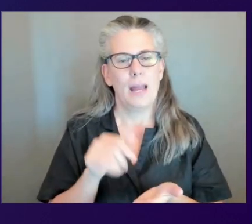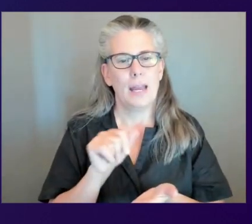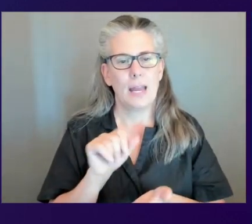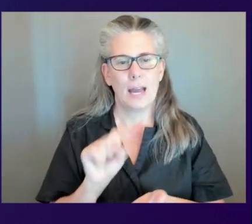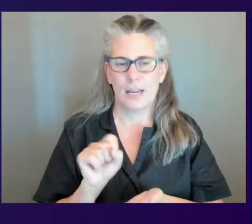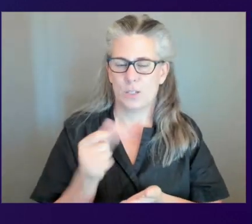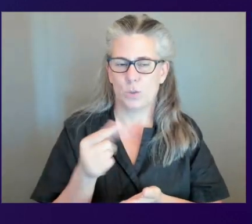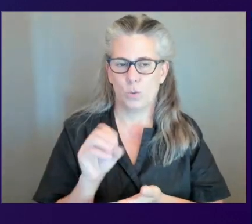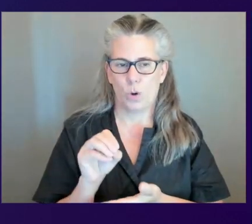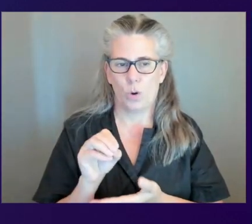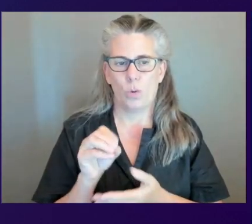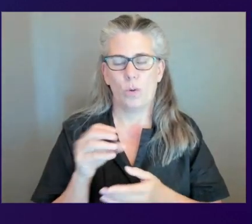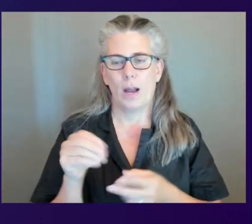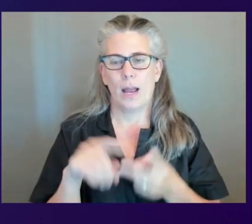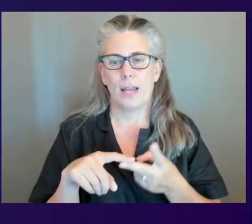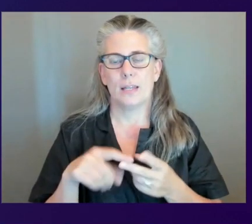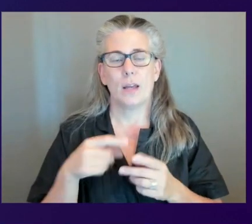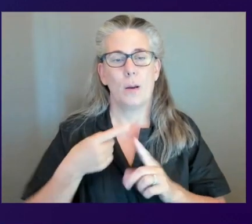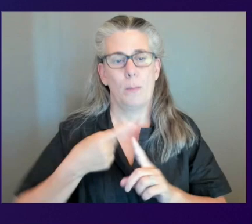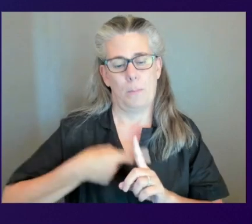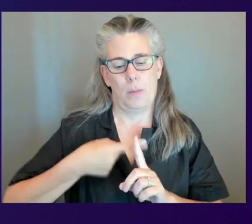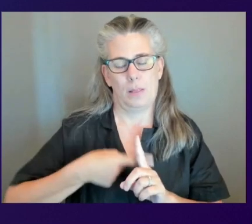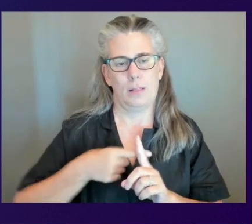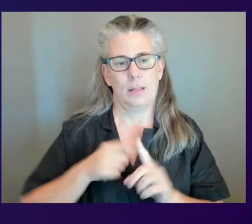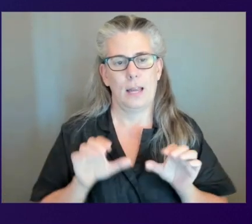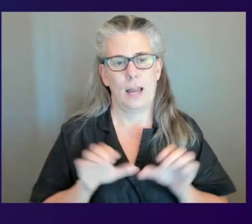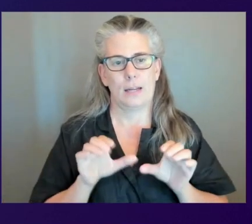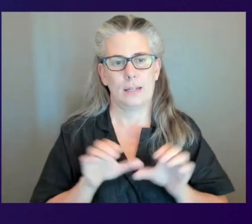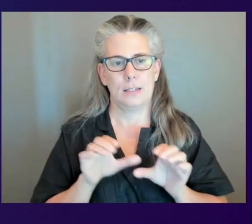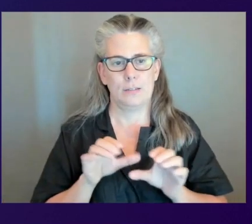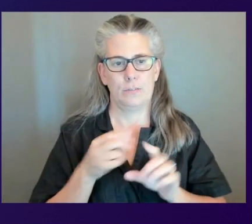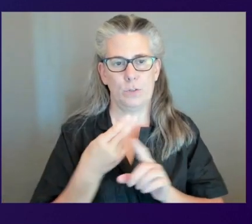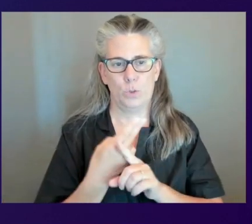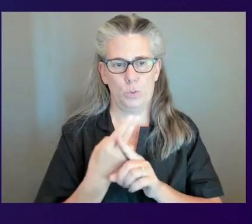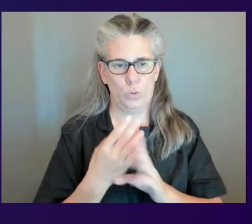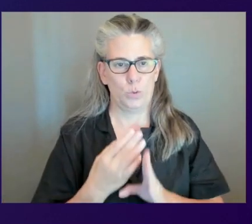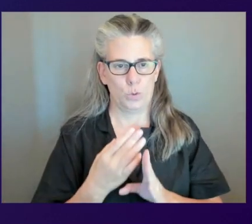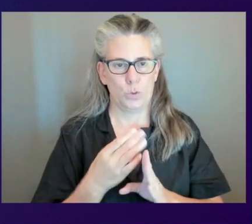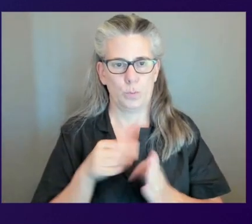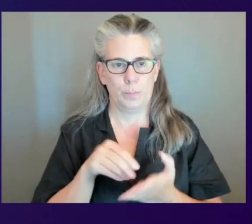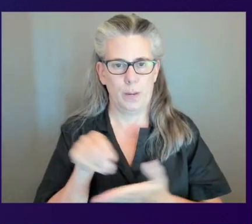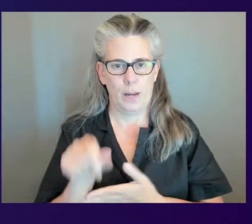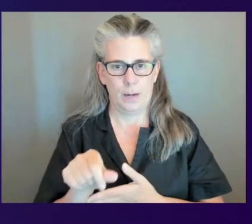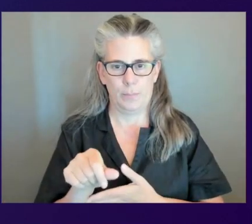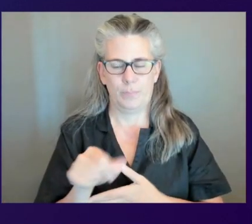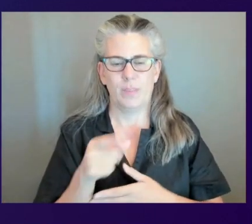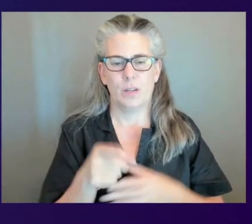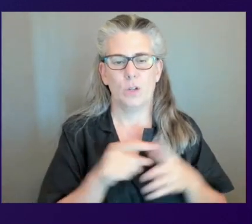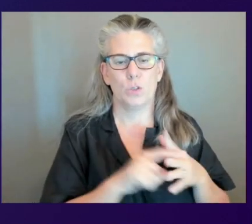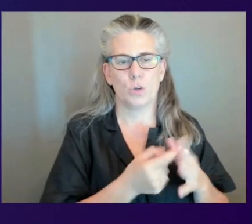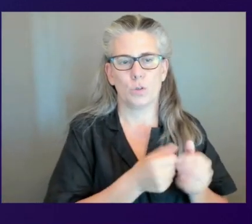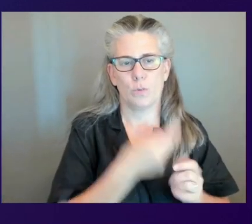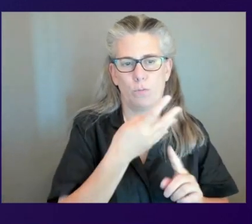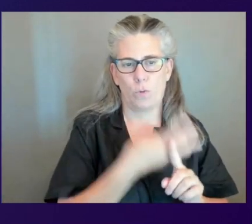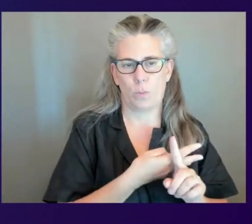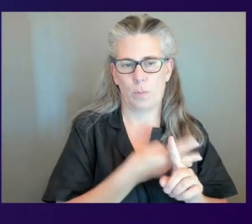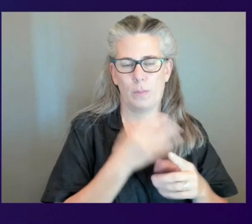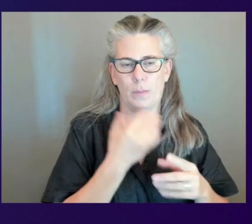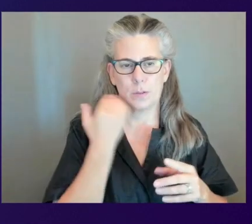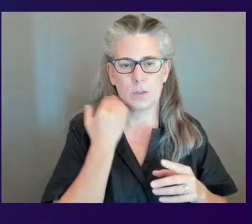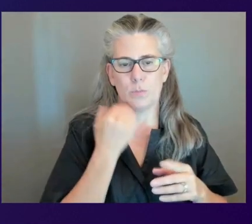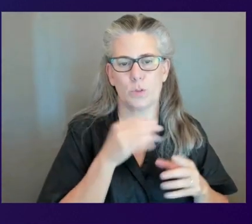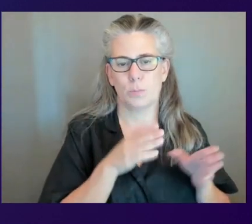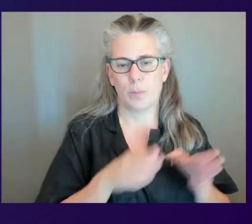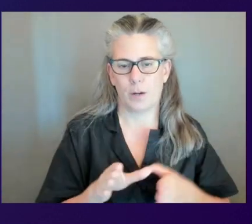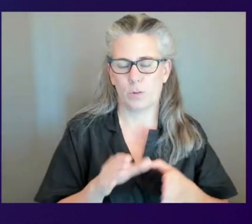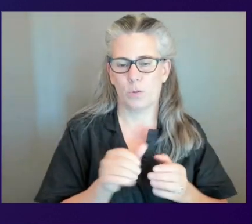here, this fun graph I've got essentially walks you through a 4-month consumption pattern, starting with 30 active users the first month.